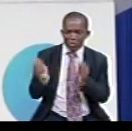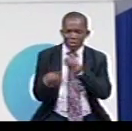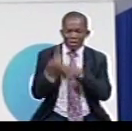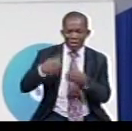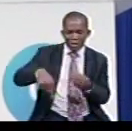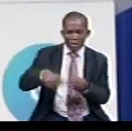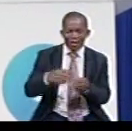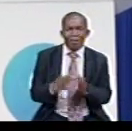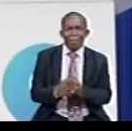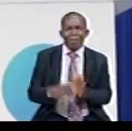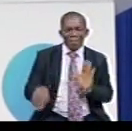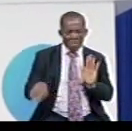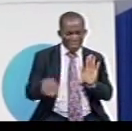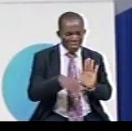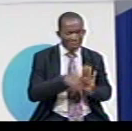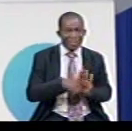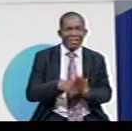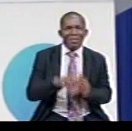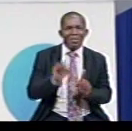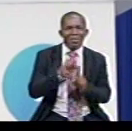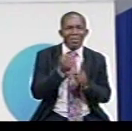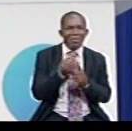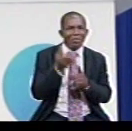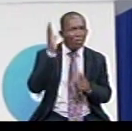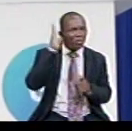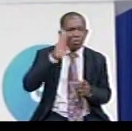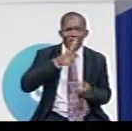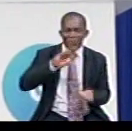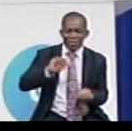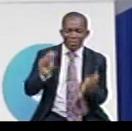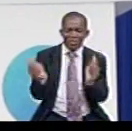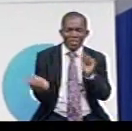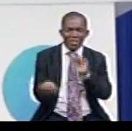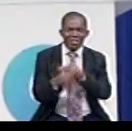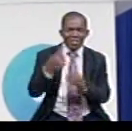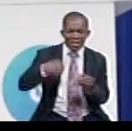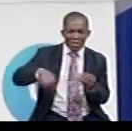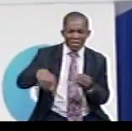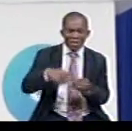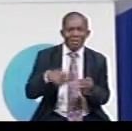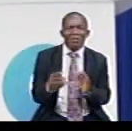Negative situations in the lives of people will be turned around.